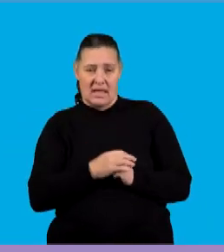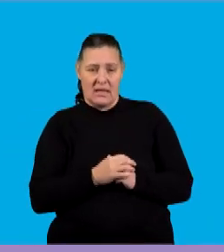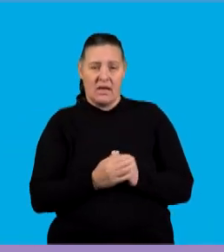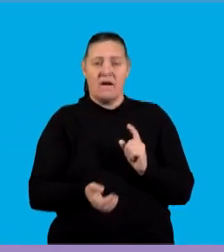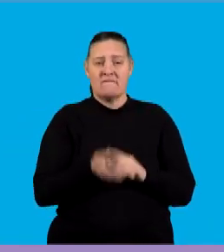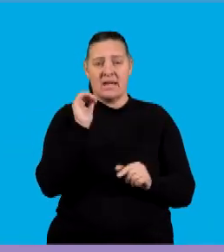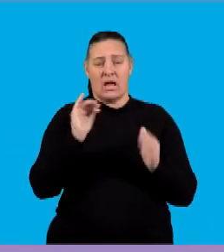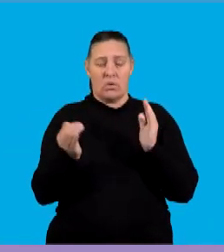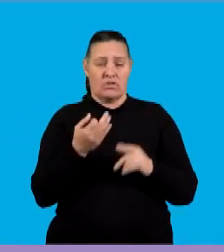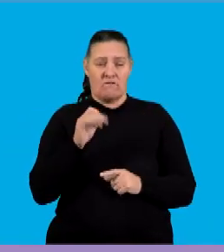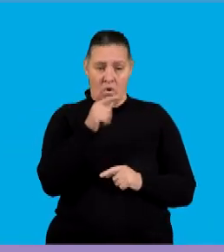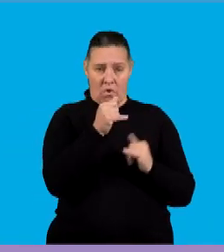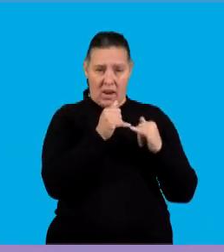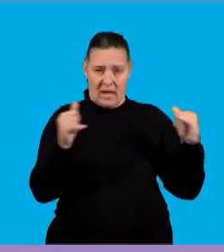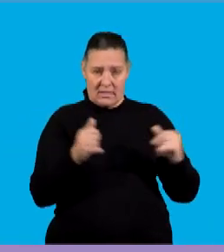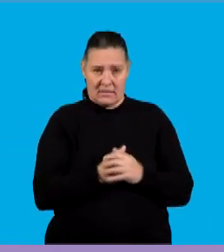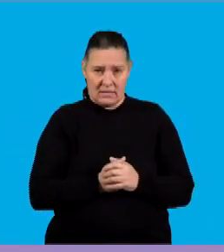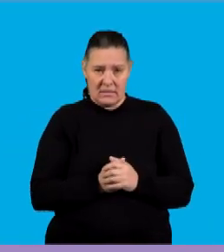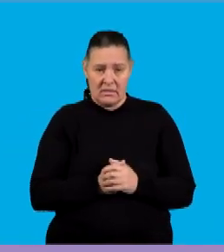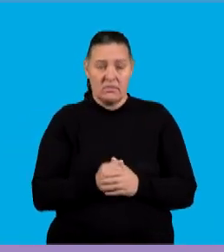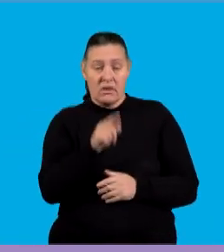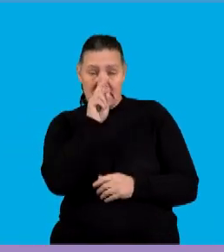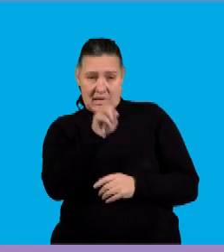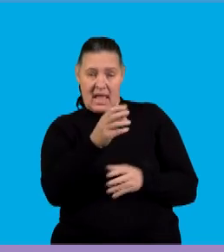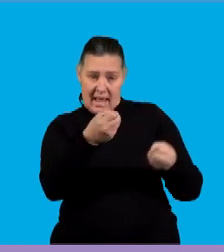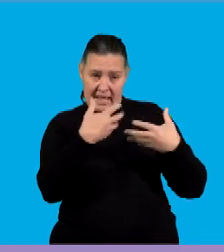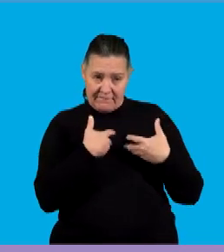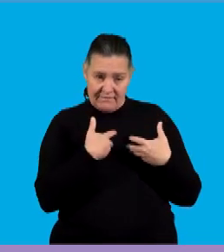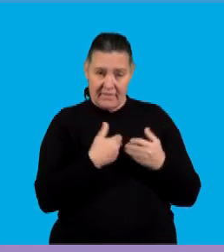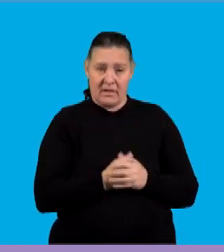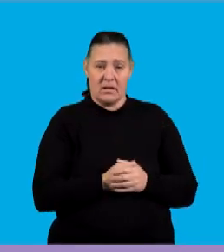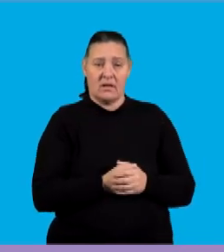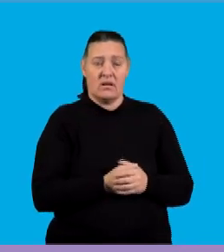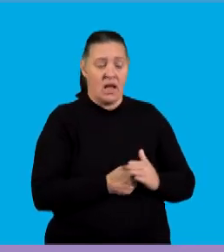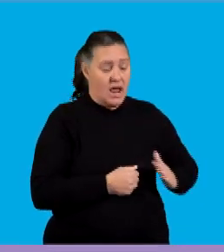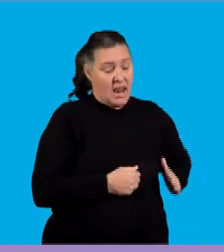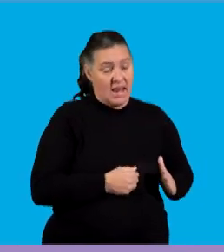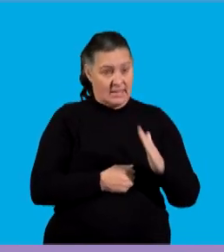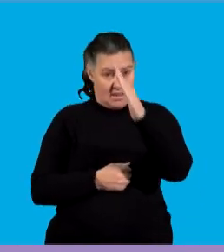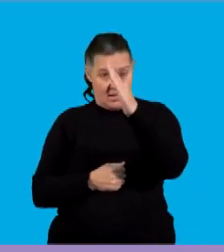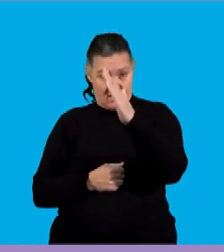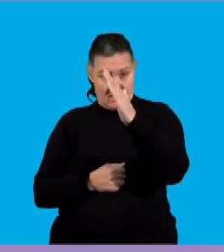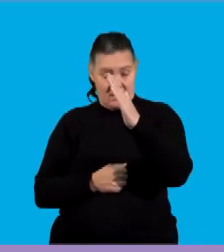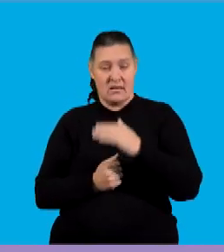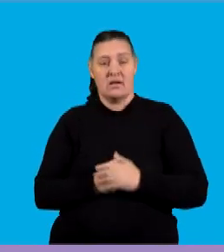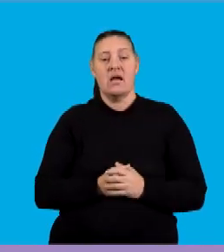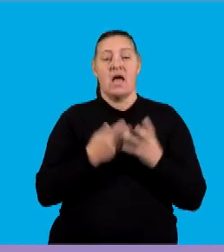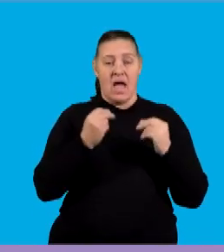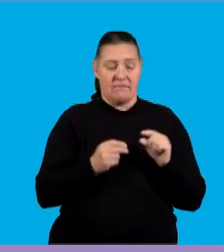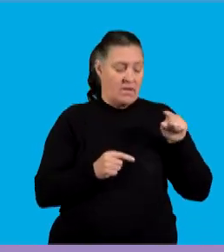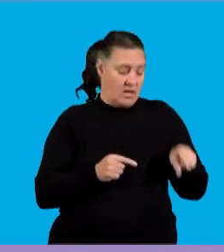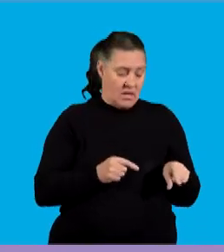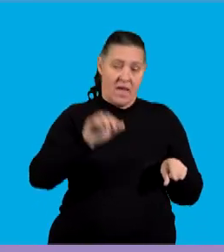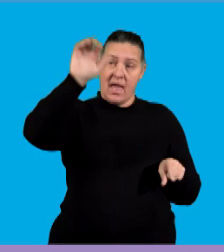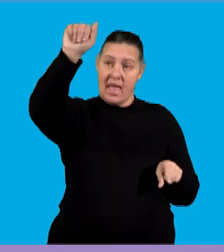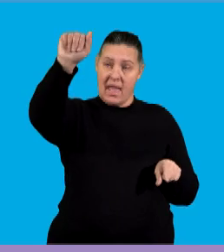line. And we can see that we have been given there a linear graph that has 2 points, point A and point